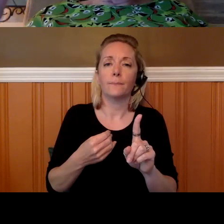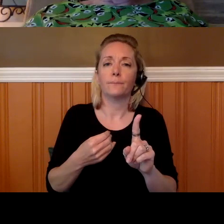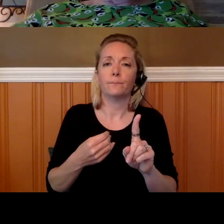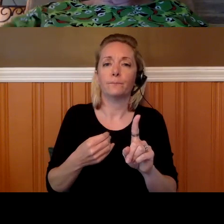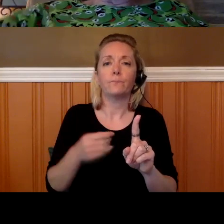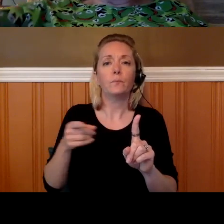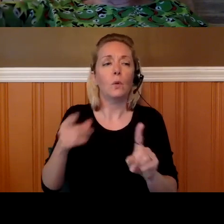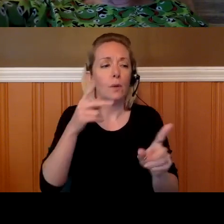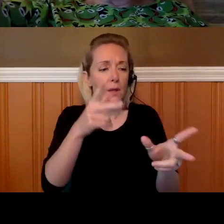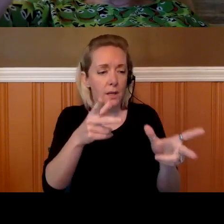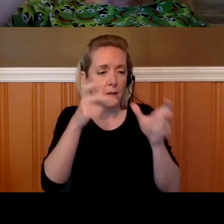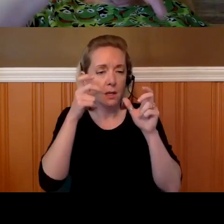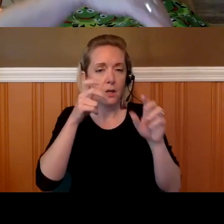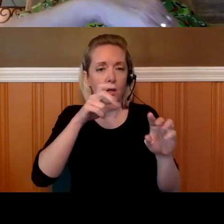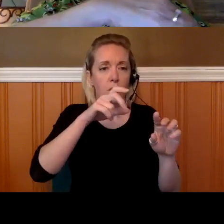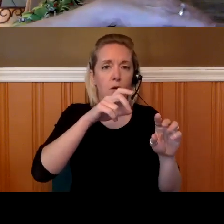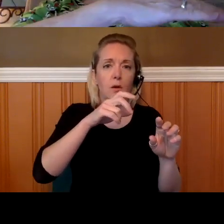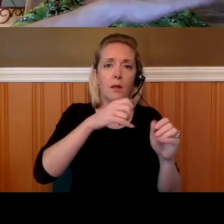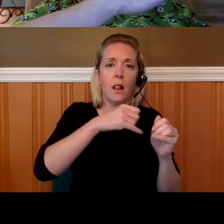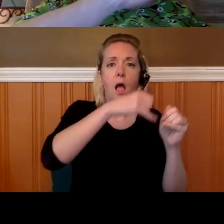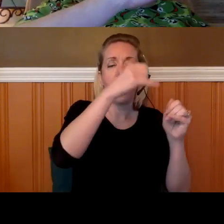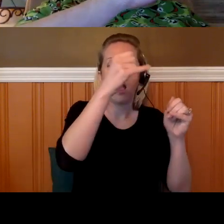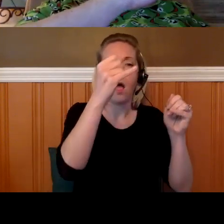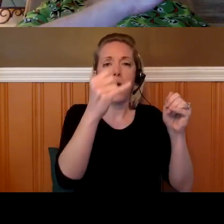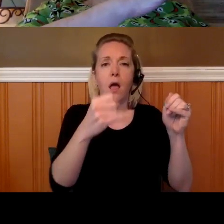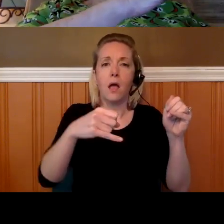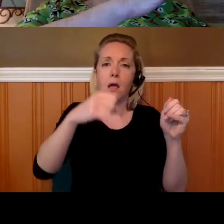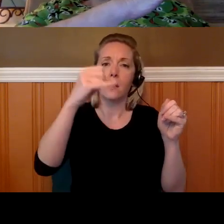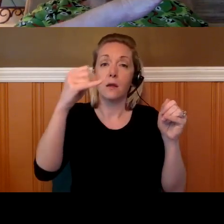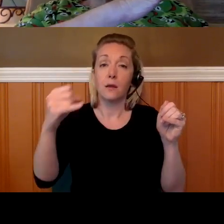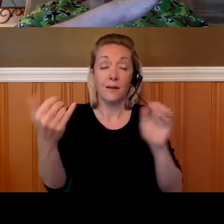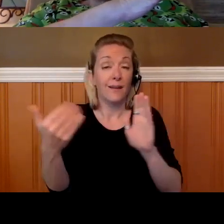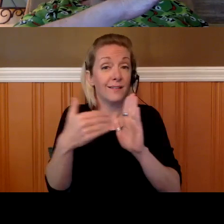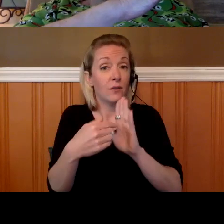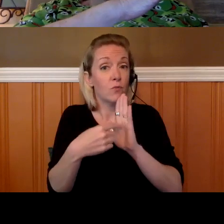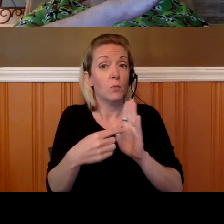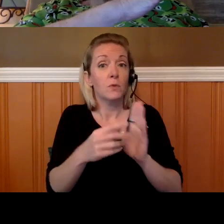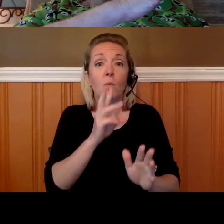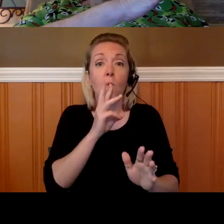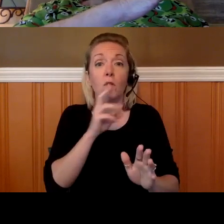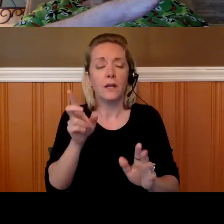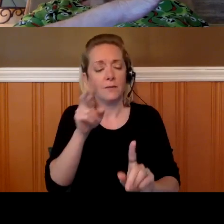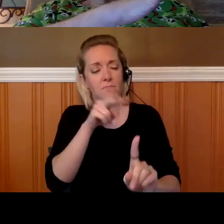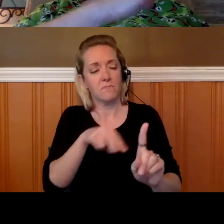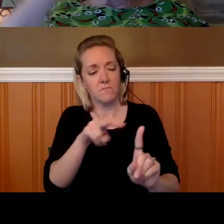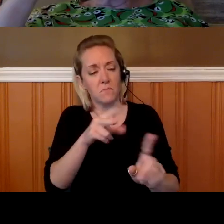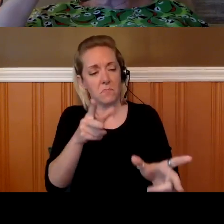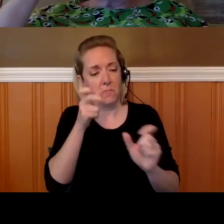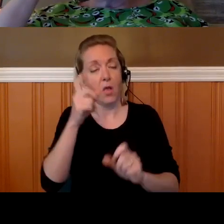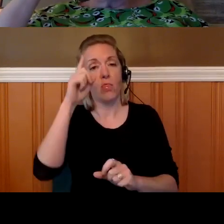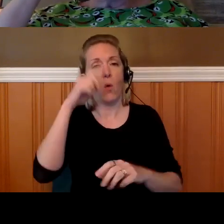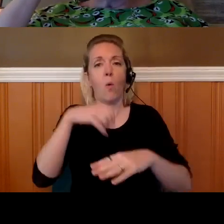that curved line that was supposed to be water as a whale. And in his mind that